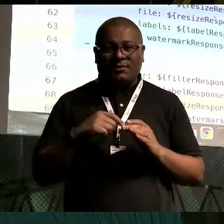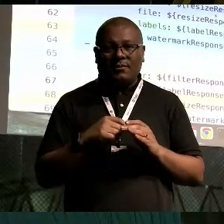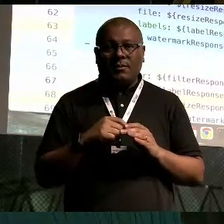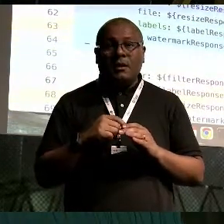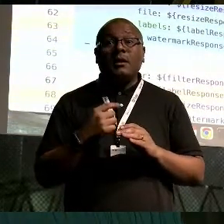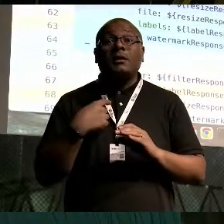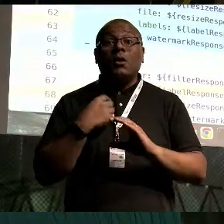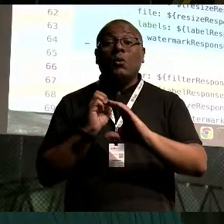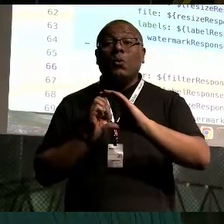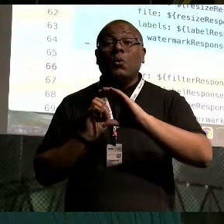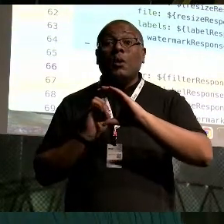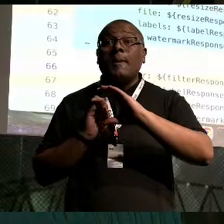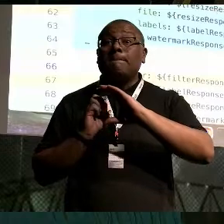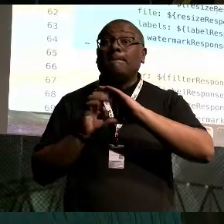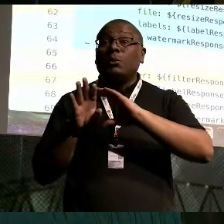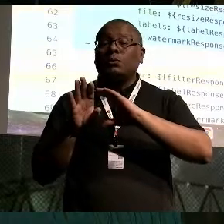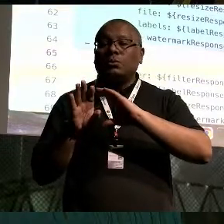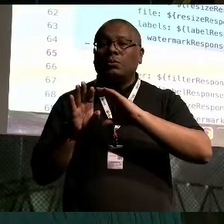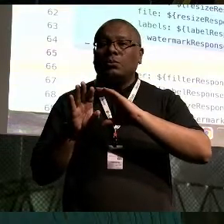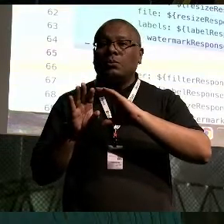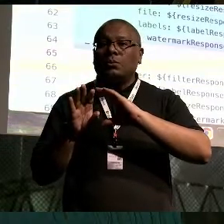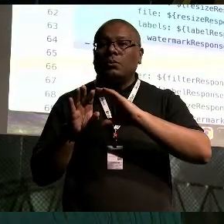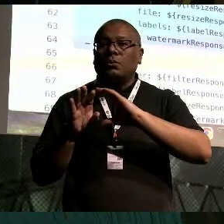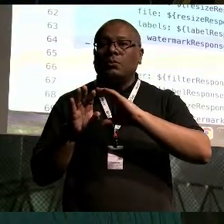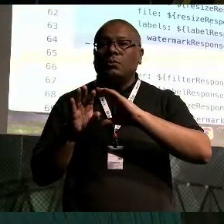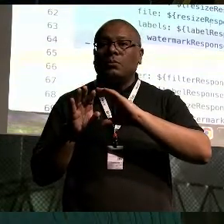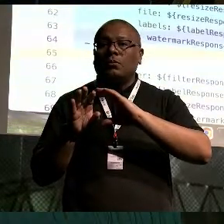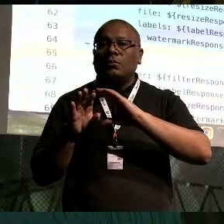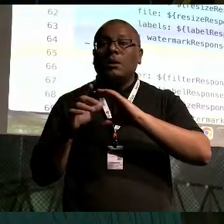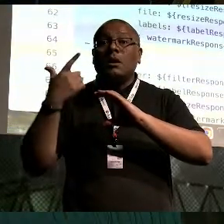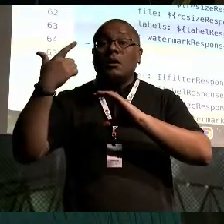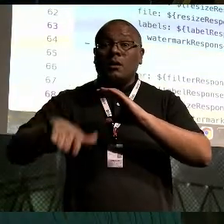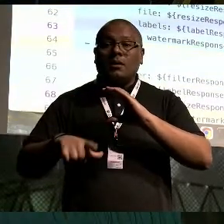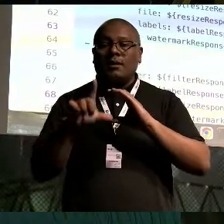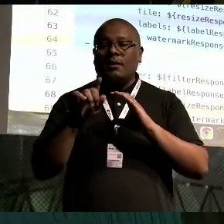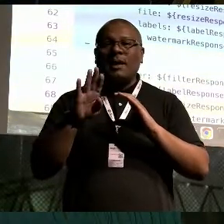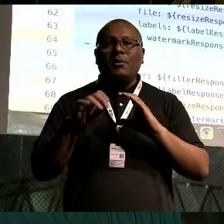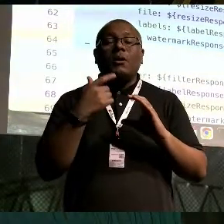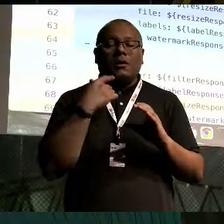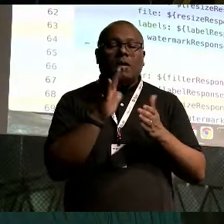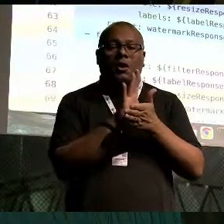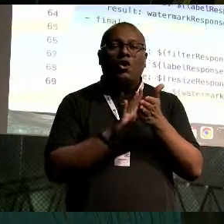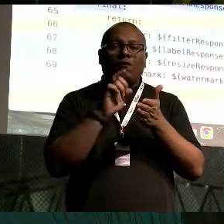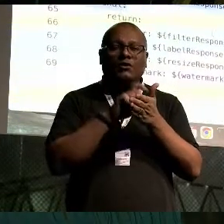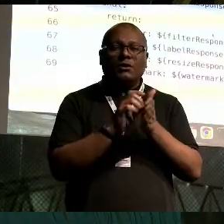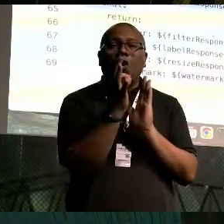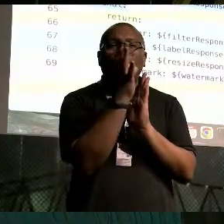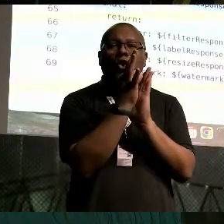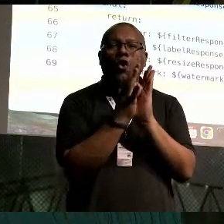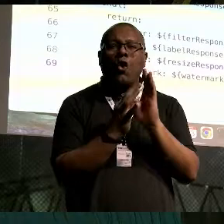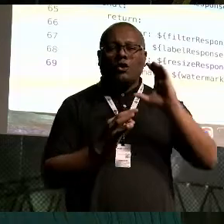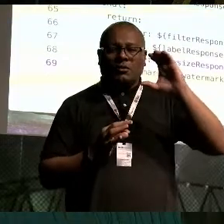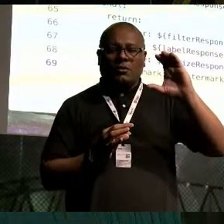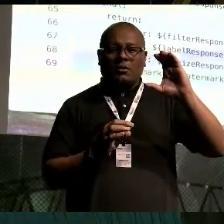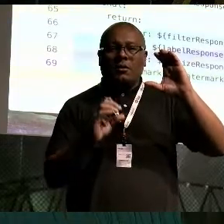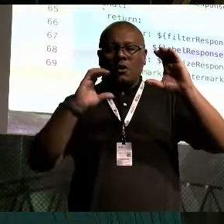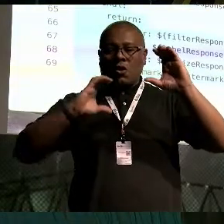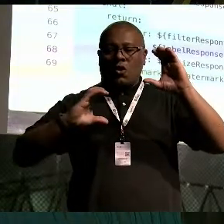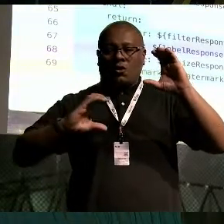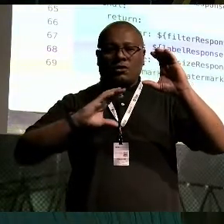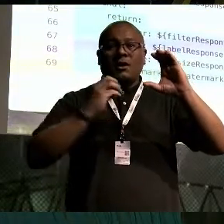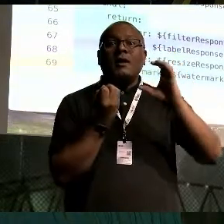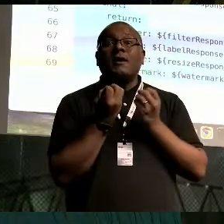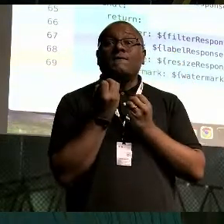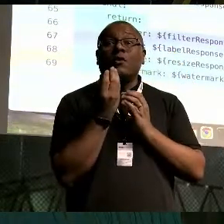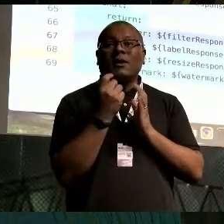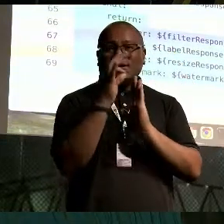input from resize function and also input from the label function, right? And then finally, the return is just